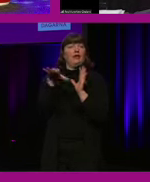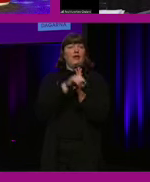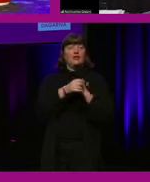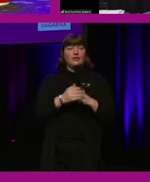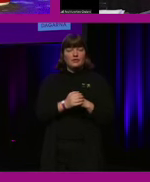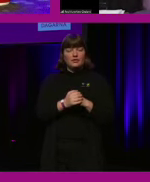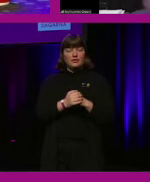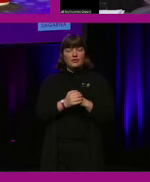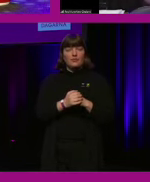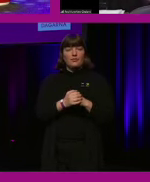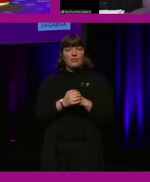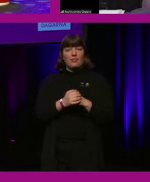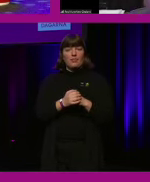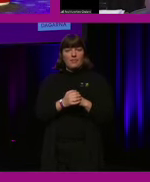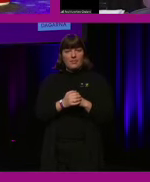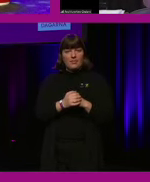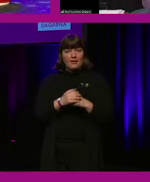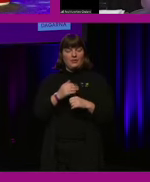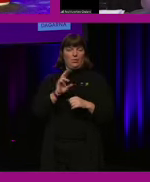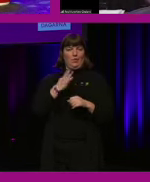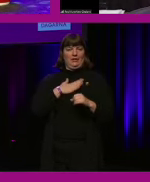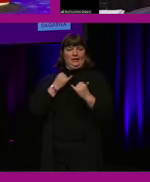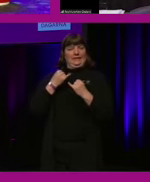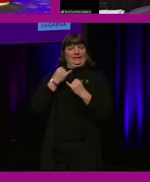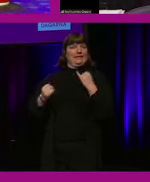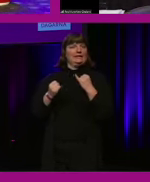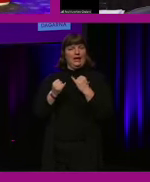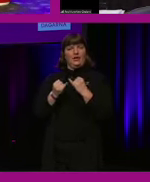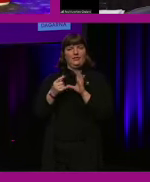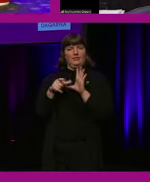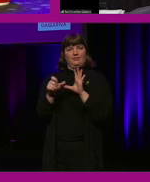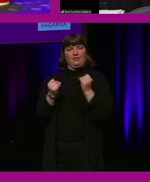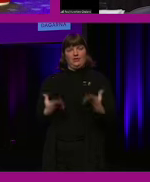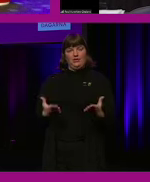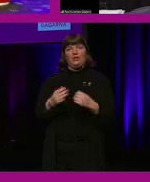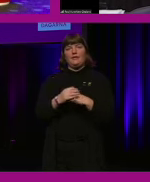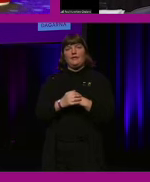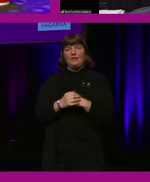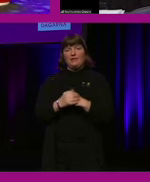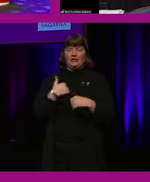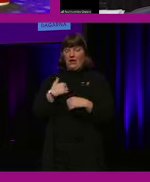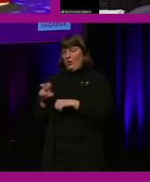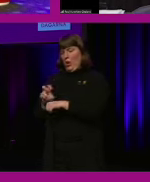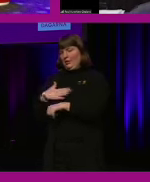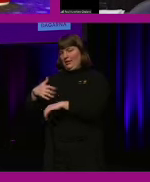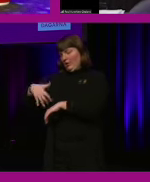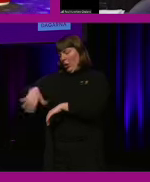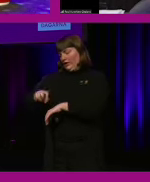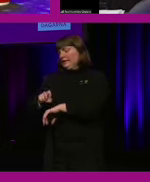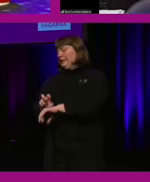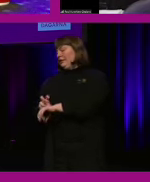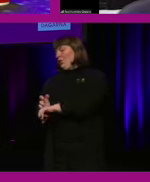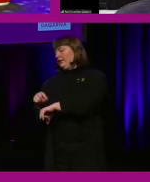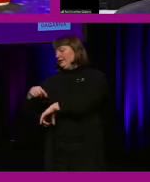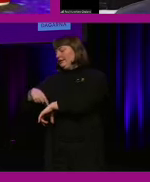let me close with my last set of remarks, checking again my stopwatch. And